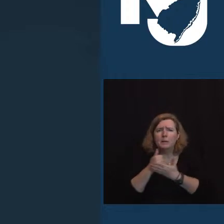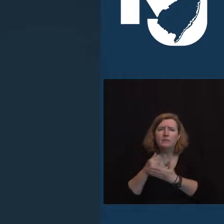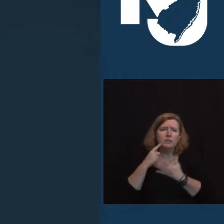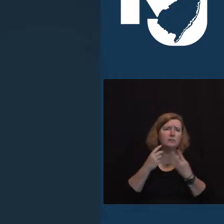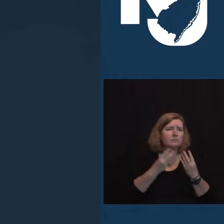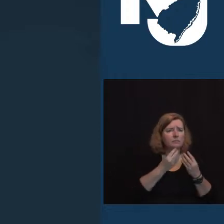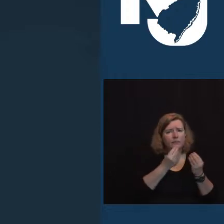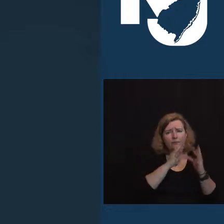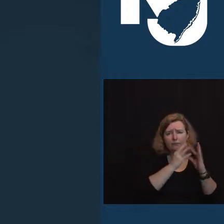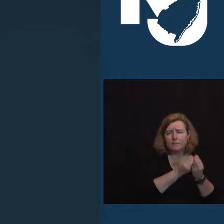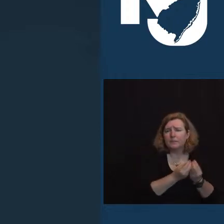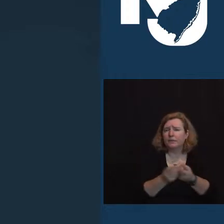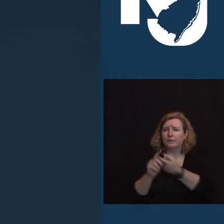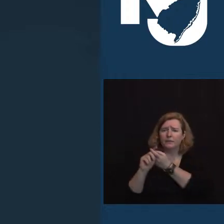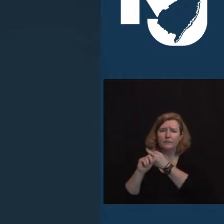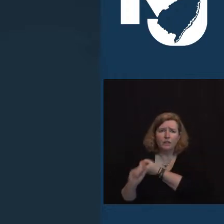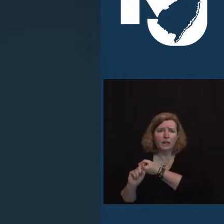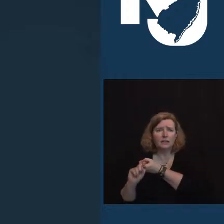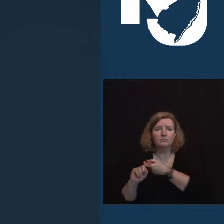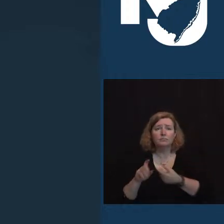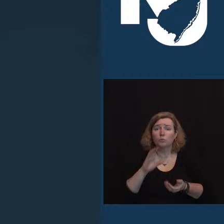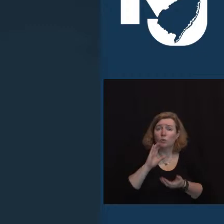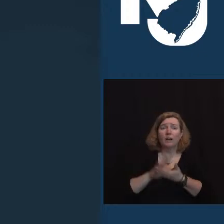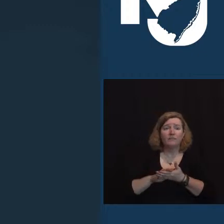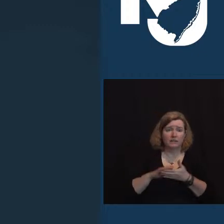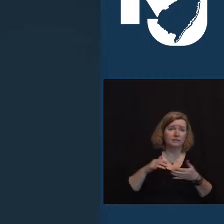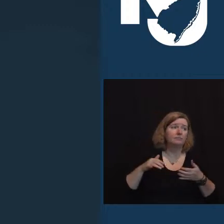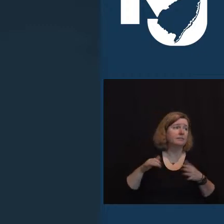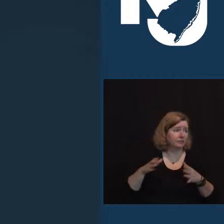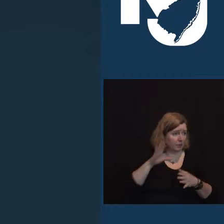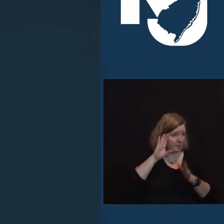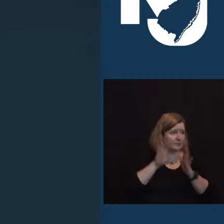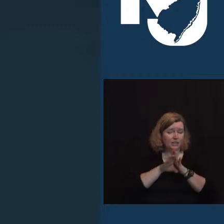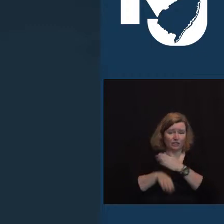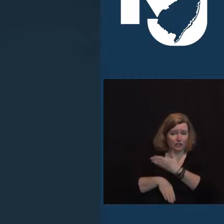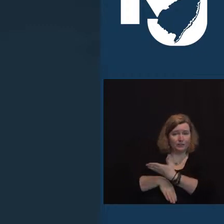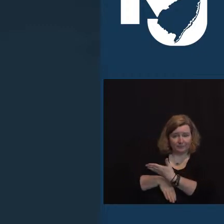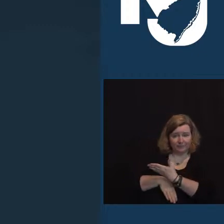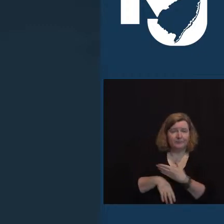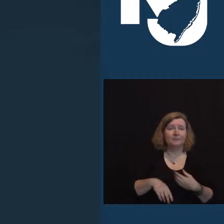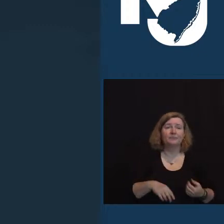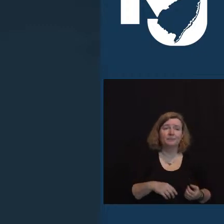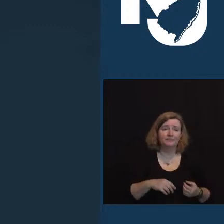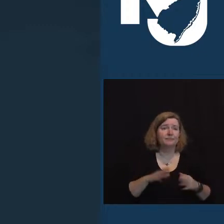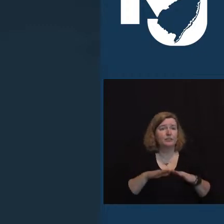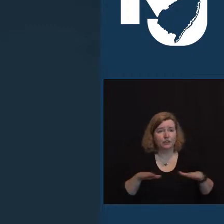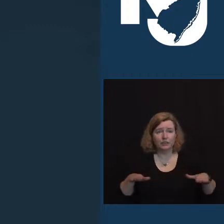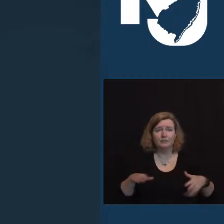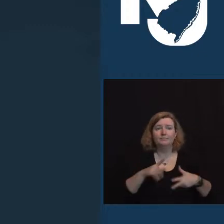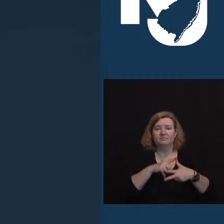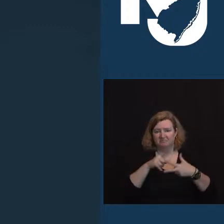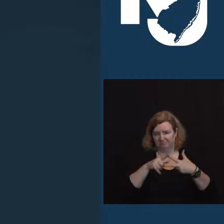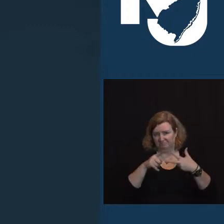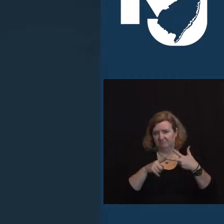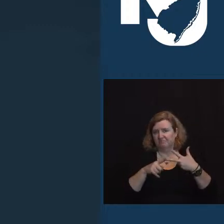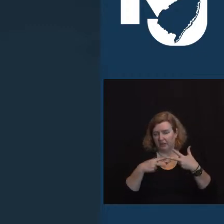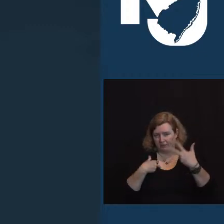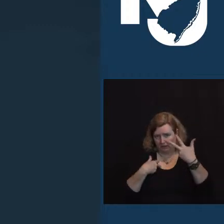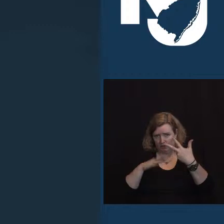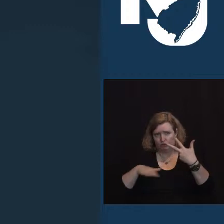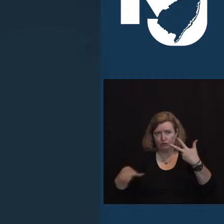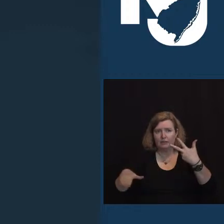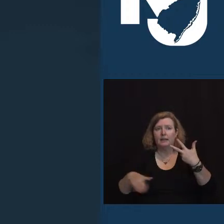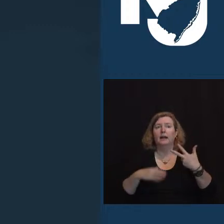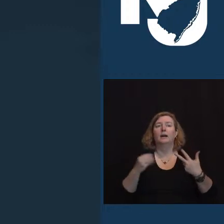by his wife, Teresa, who you could see with him, his children, Margaret, Robert, Dorothy, Dorothy's husband, Kevin, and his